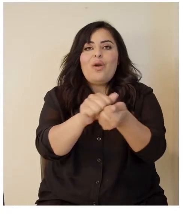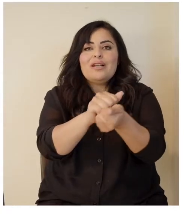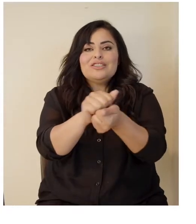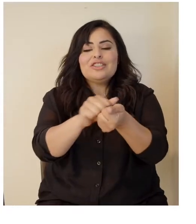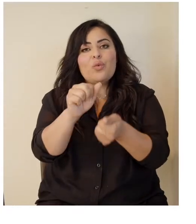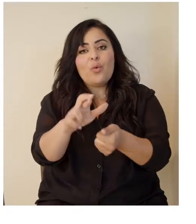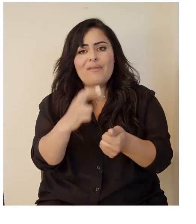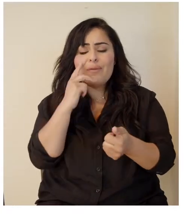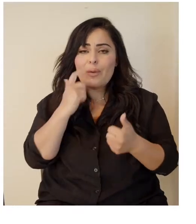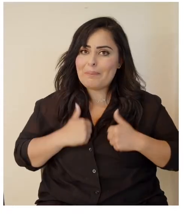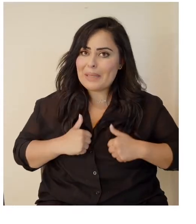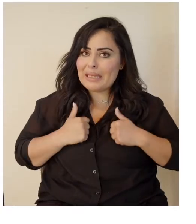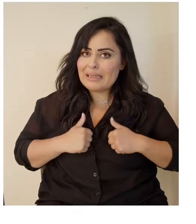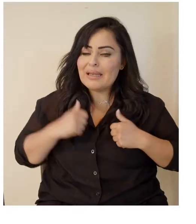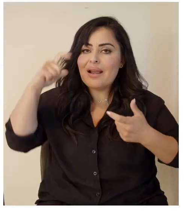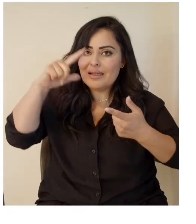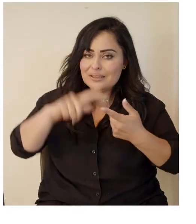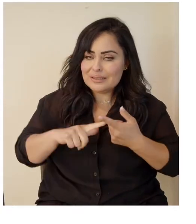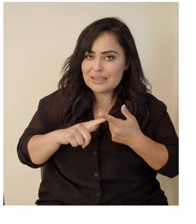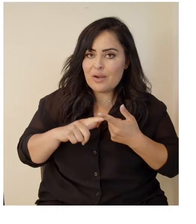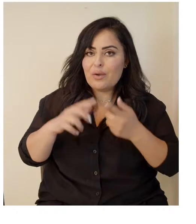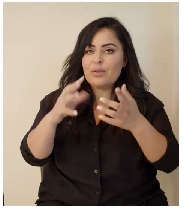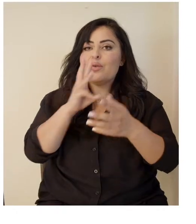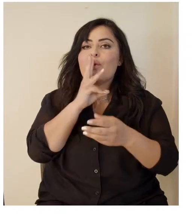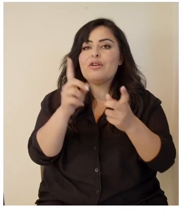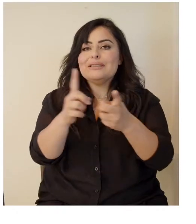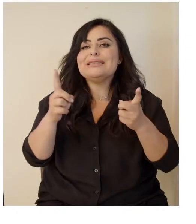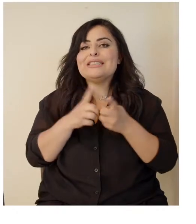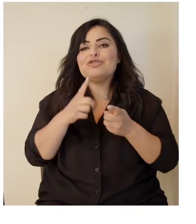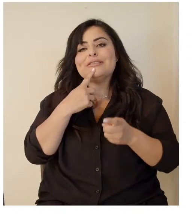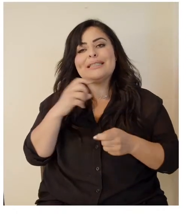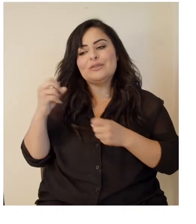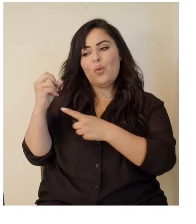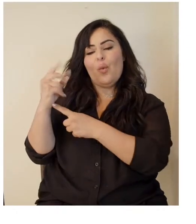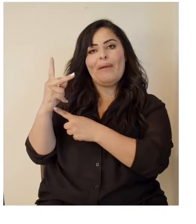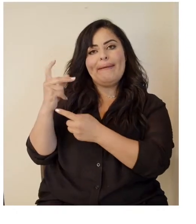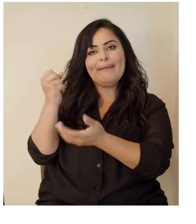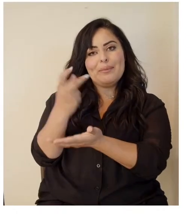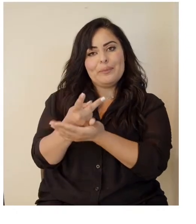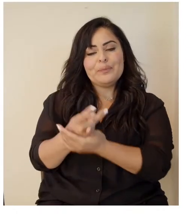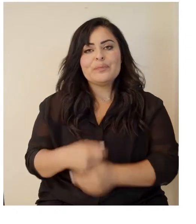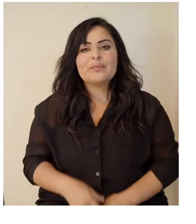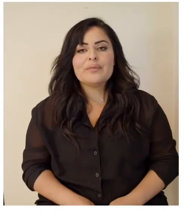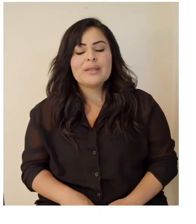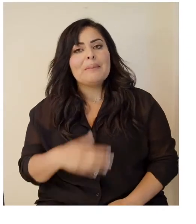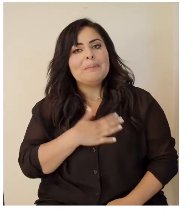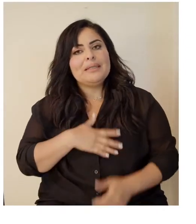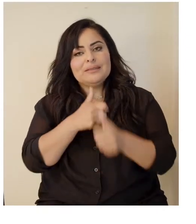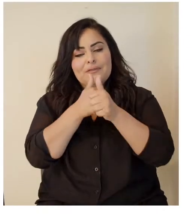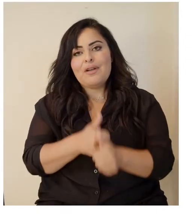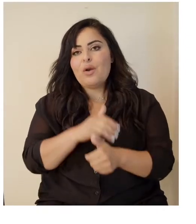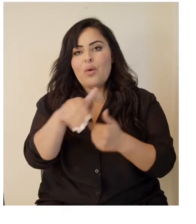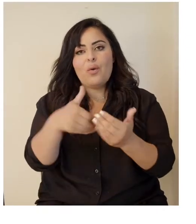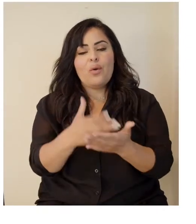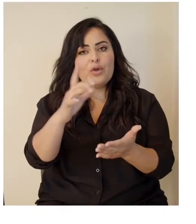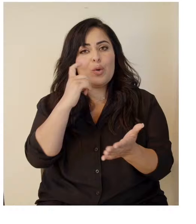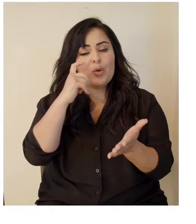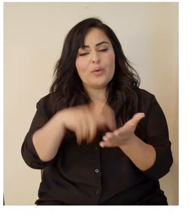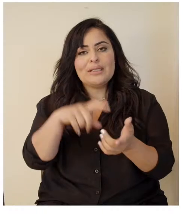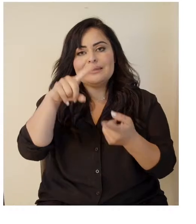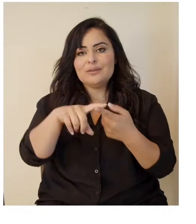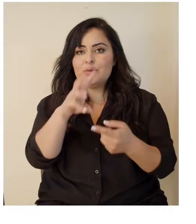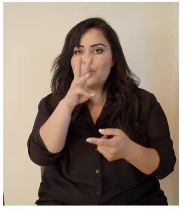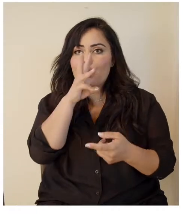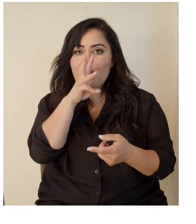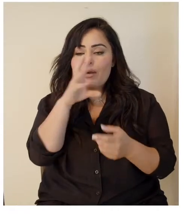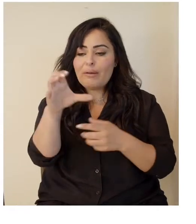bathing until they've gotten a release from the water district. Continue to follow the emergency guidance provided in the drinking water notices until your water